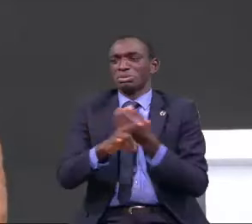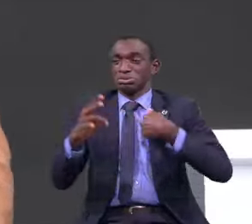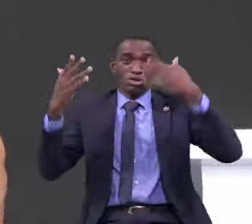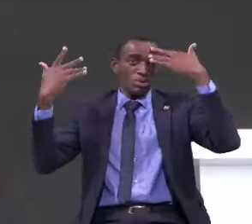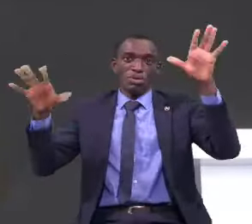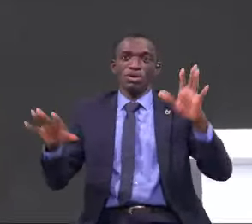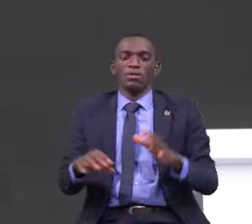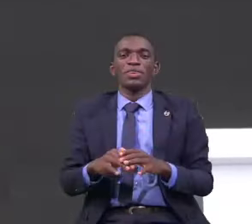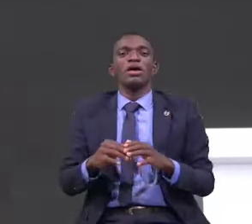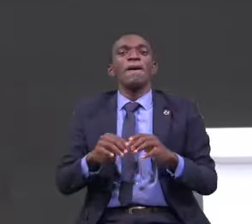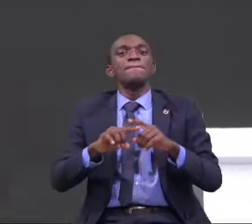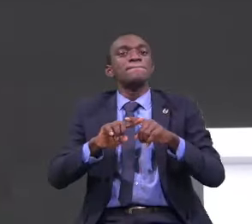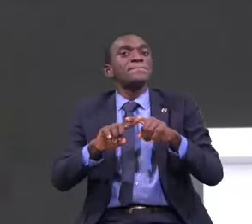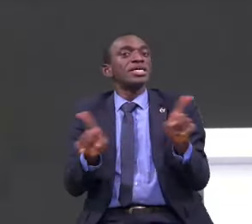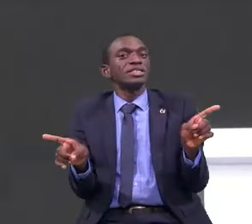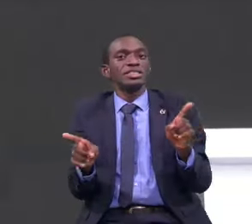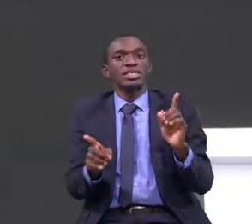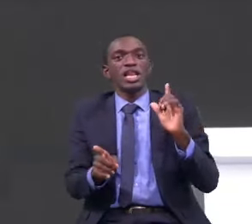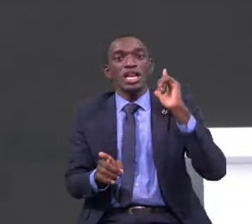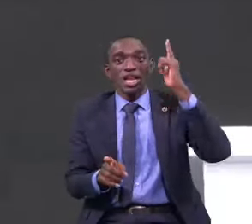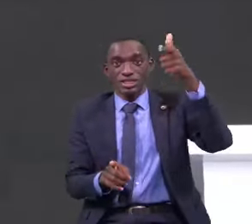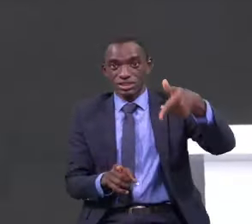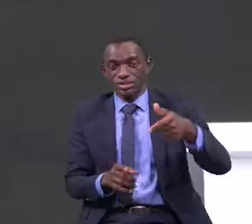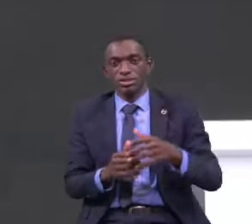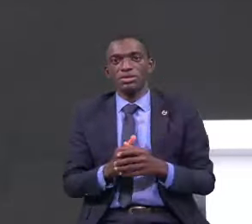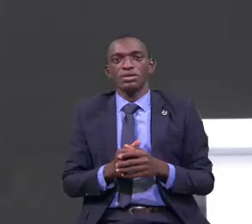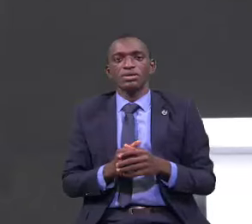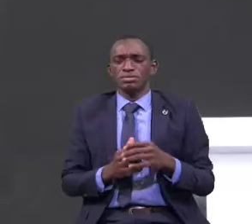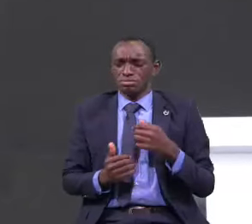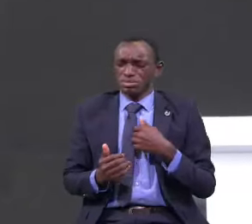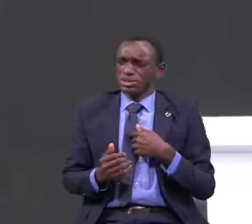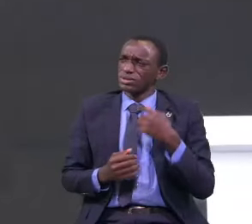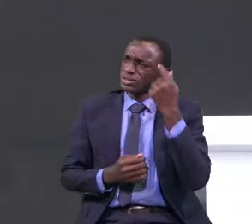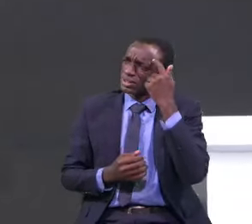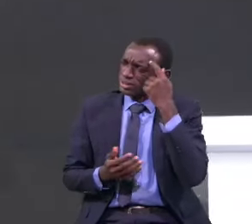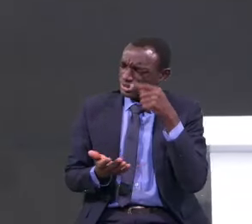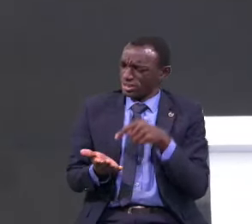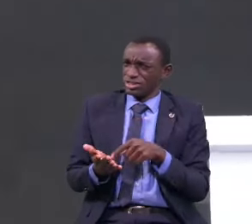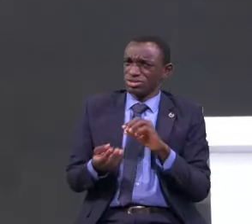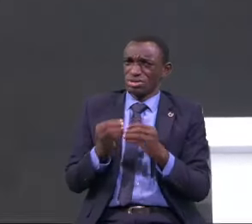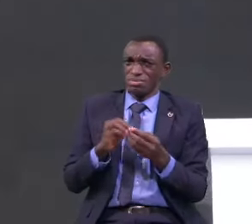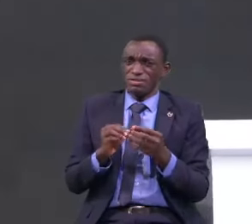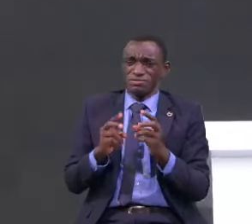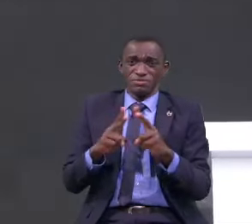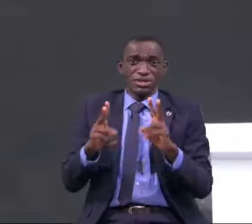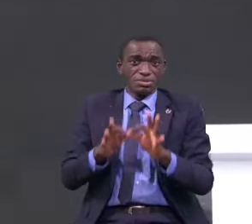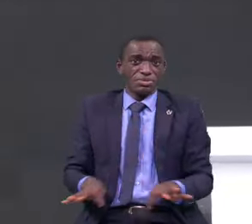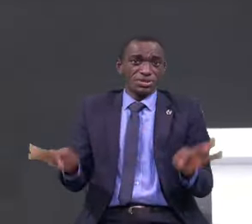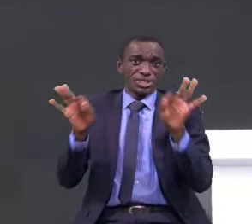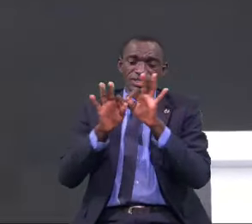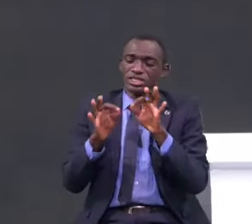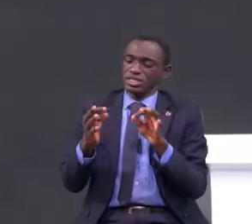But eventually, I said, this thing is very important. 7 times